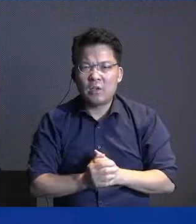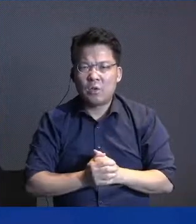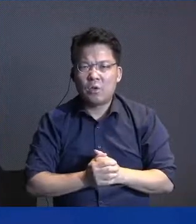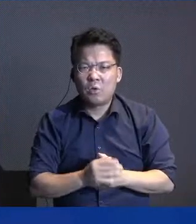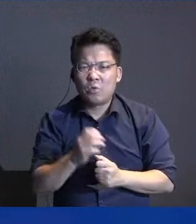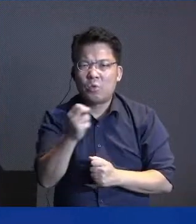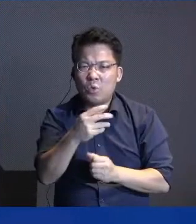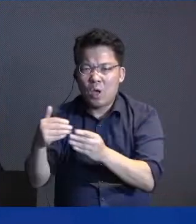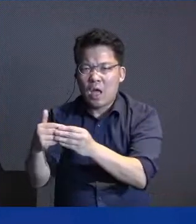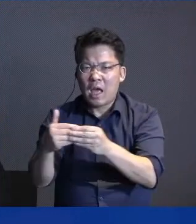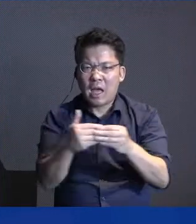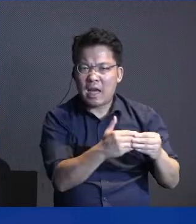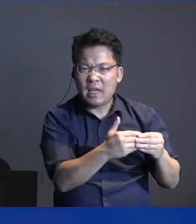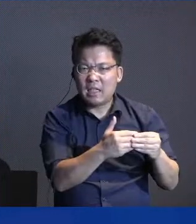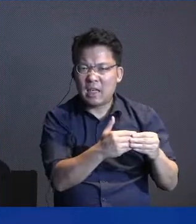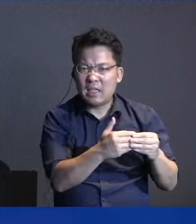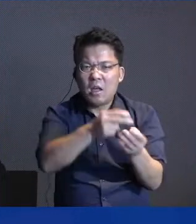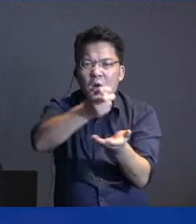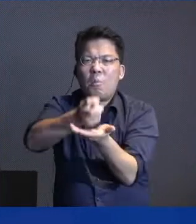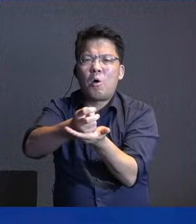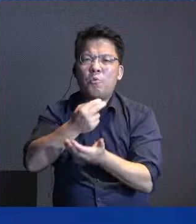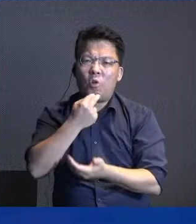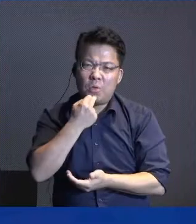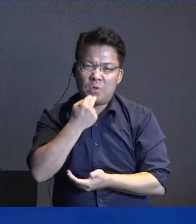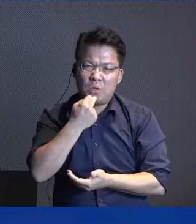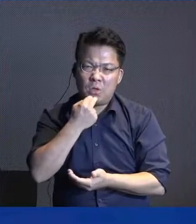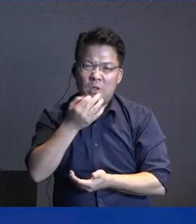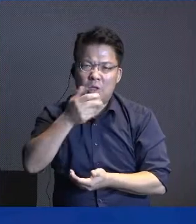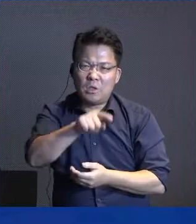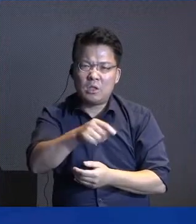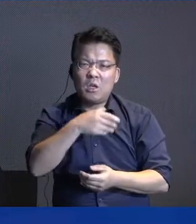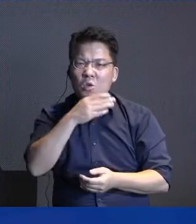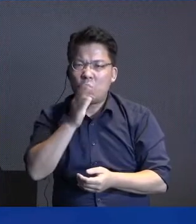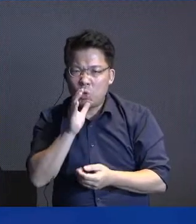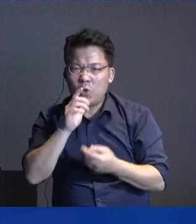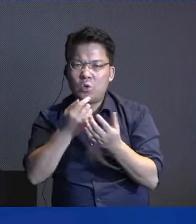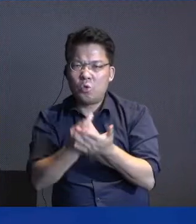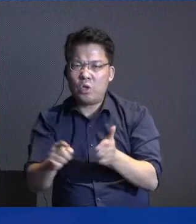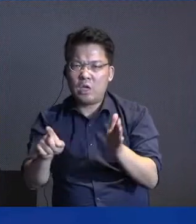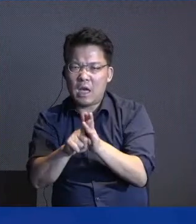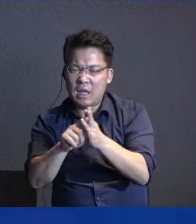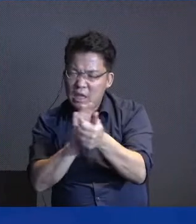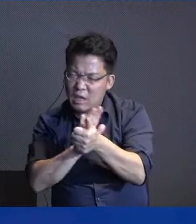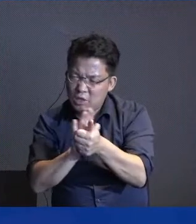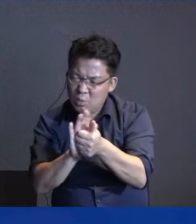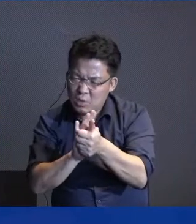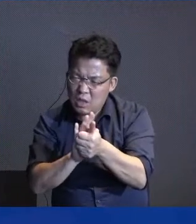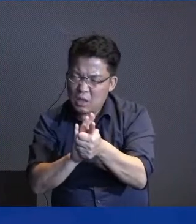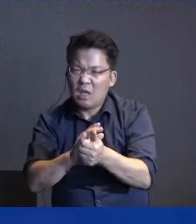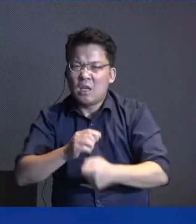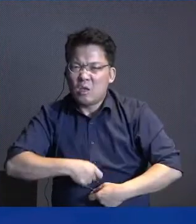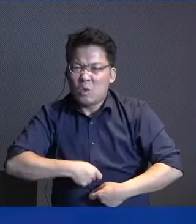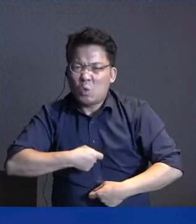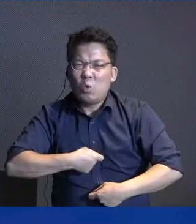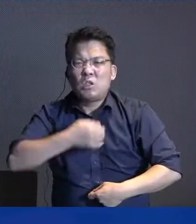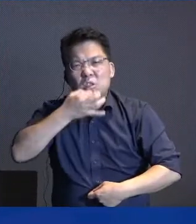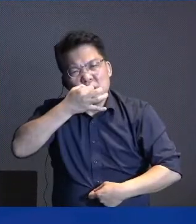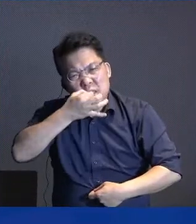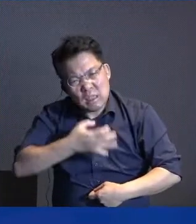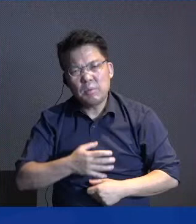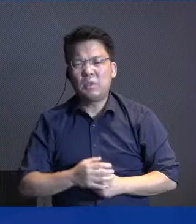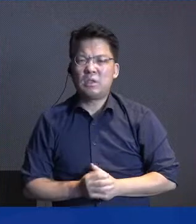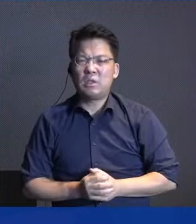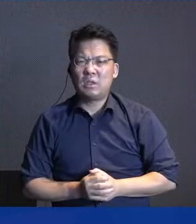it's very important to learn. So today, when I speak here, I think I would also like to take back